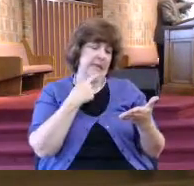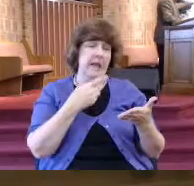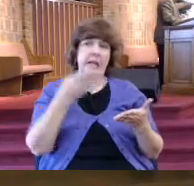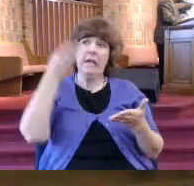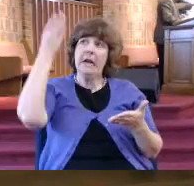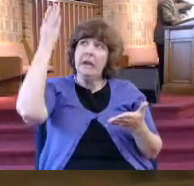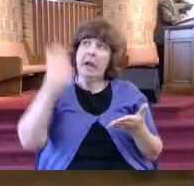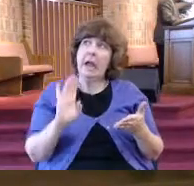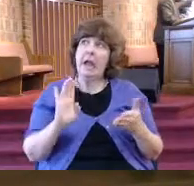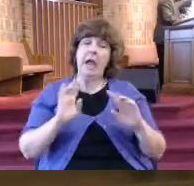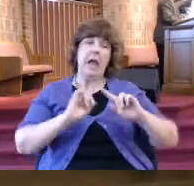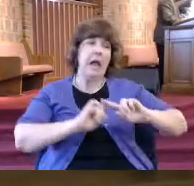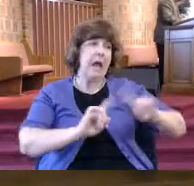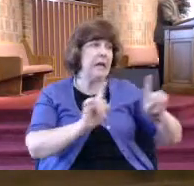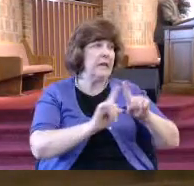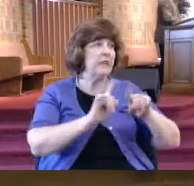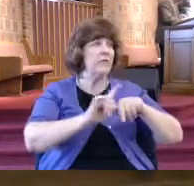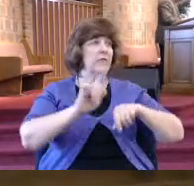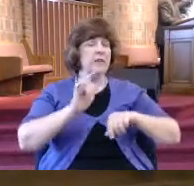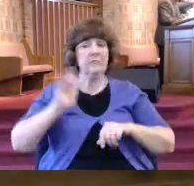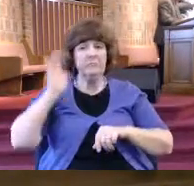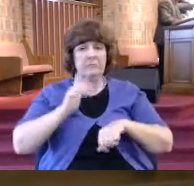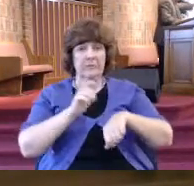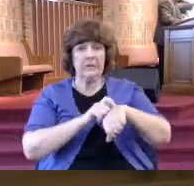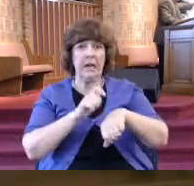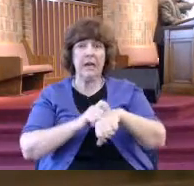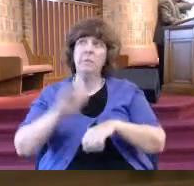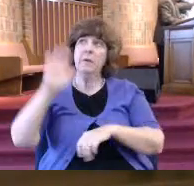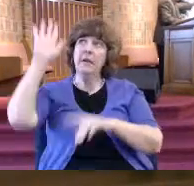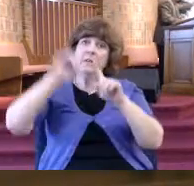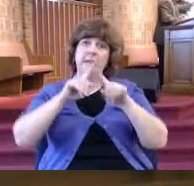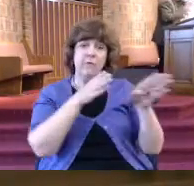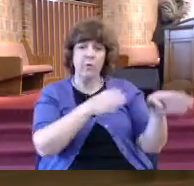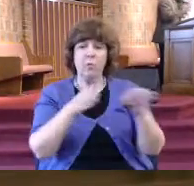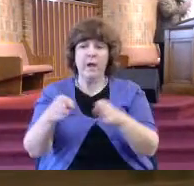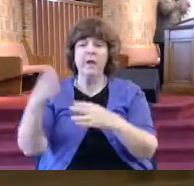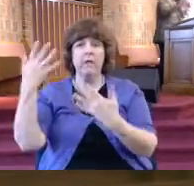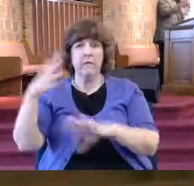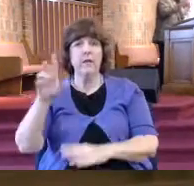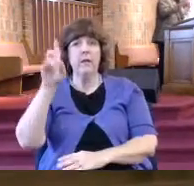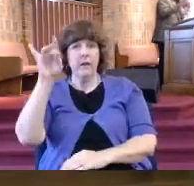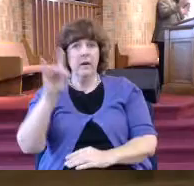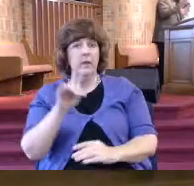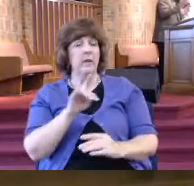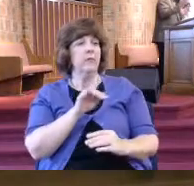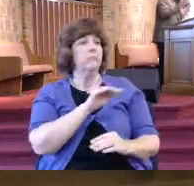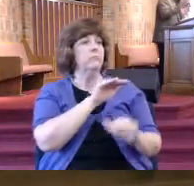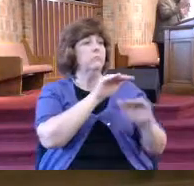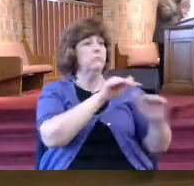in various ways spoke in time past to the fathers by the prophets,